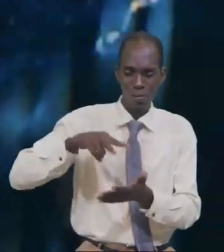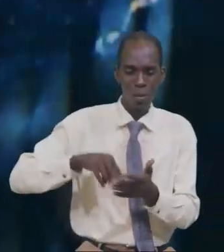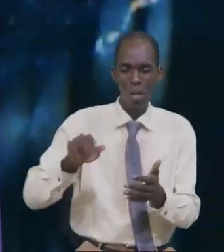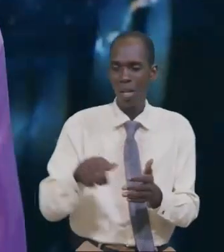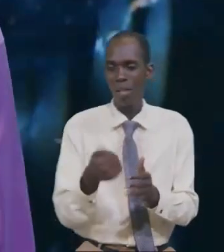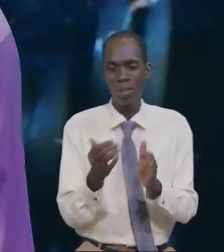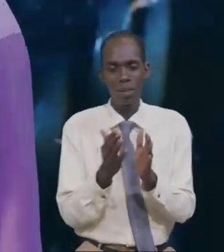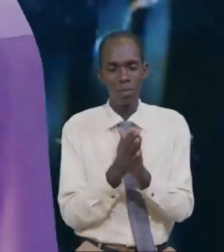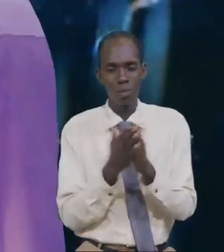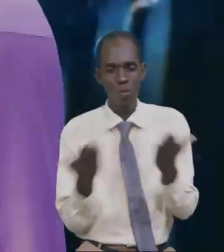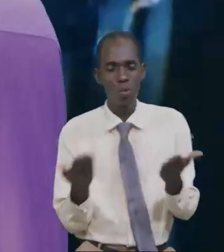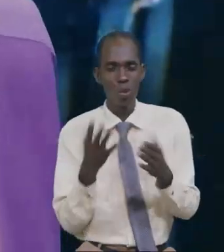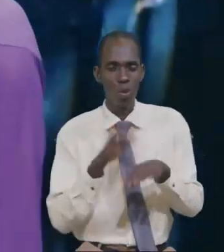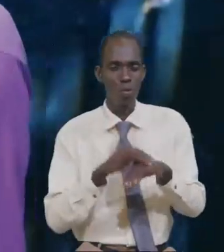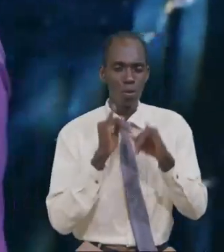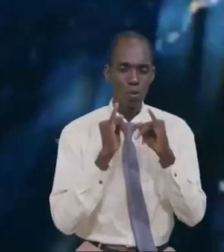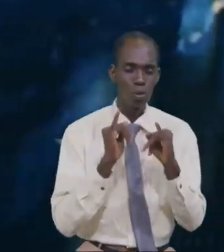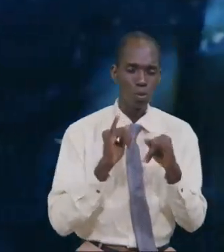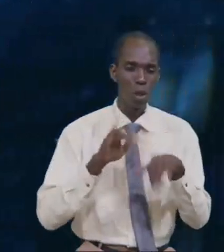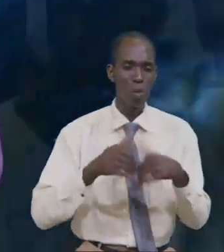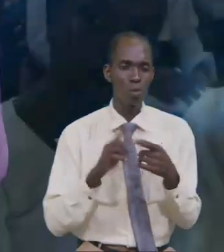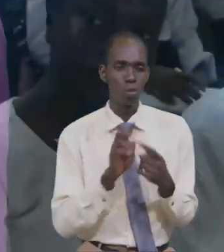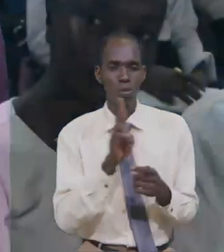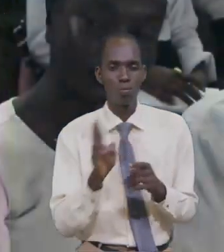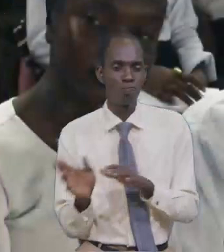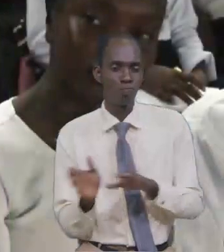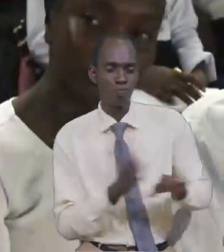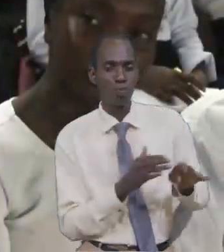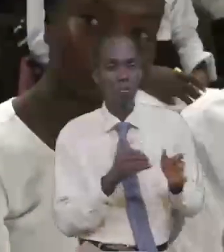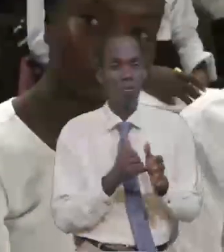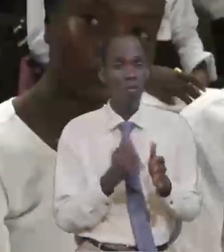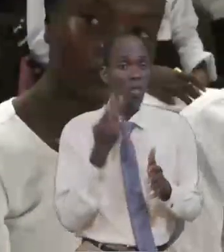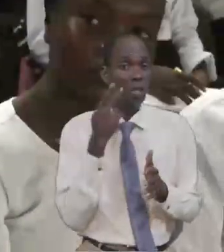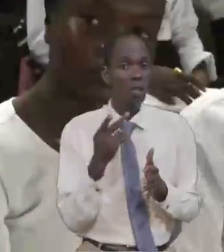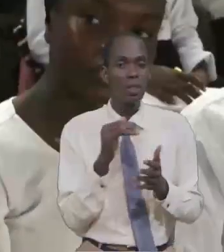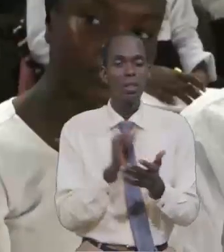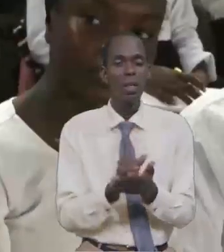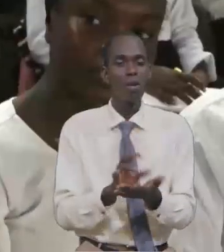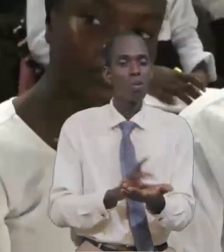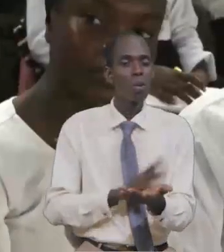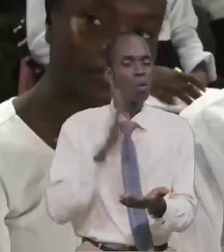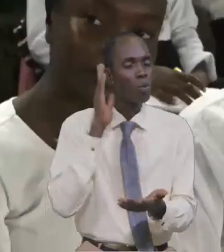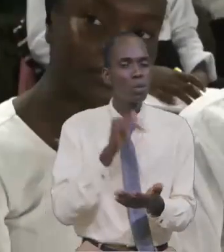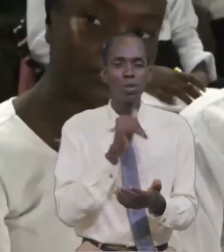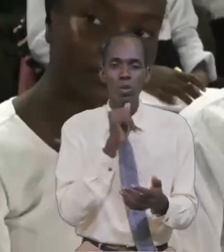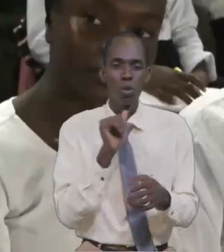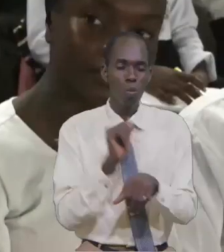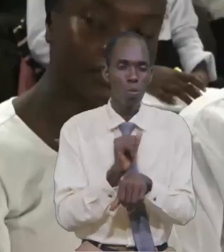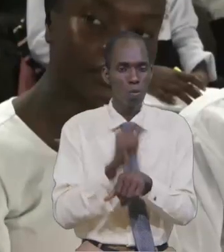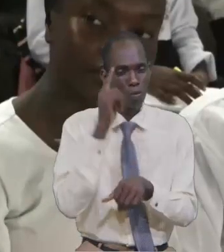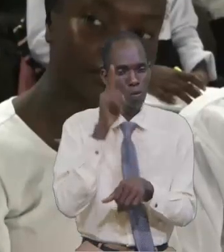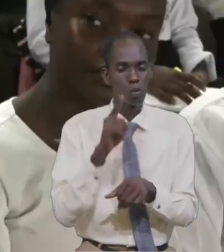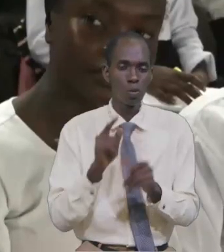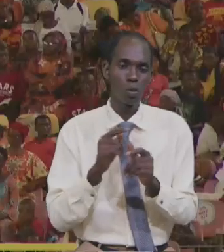well. Have you heard of, you know, garbage in, garbage out? The computer cannot